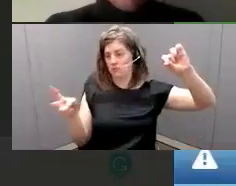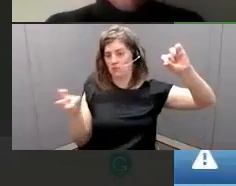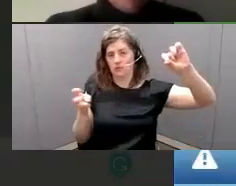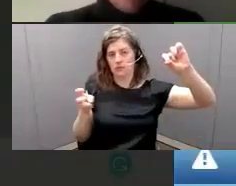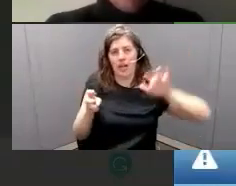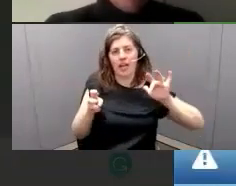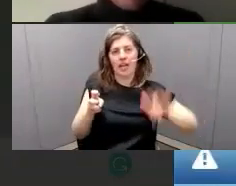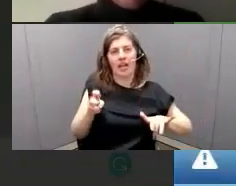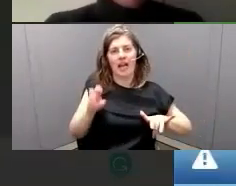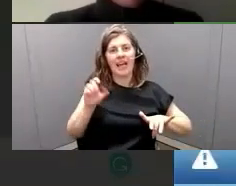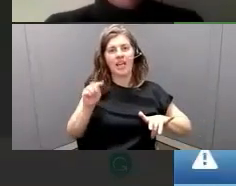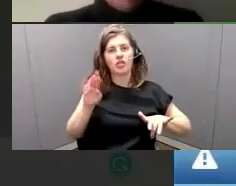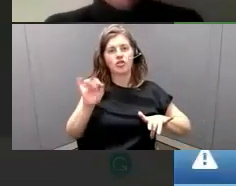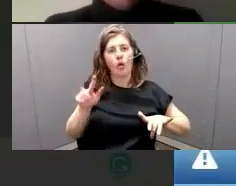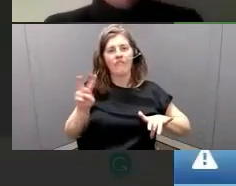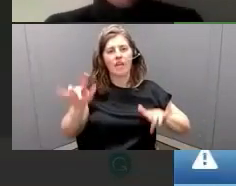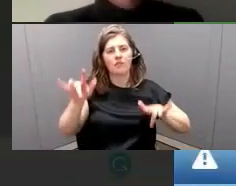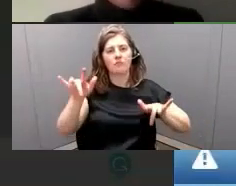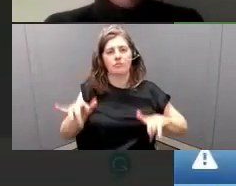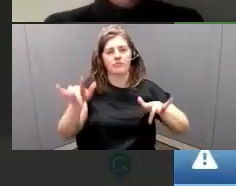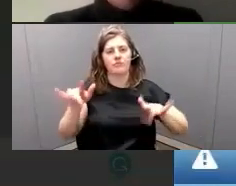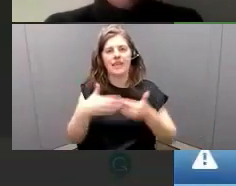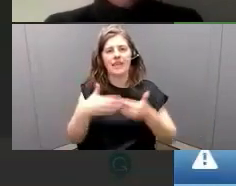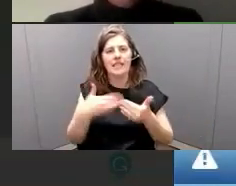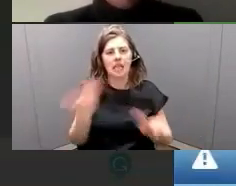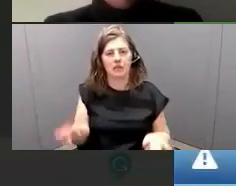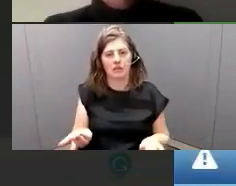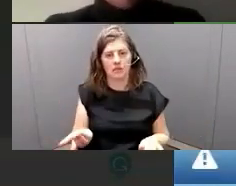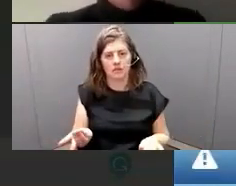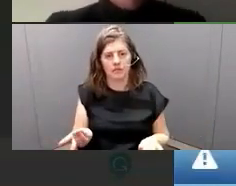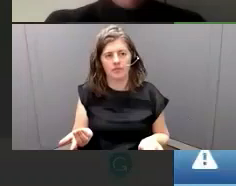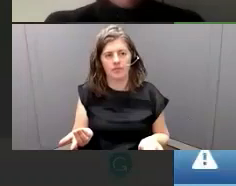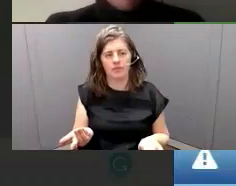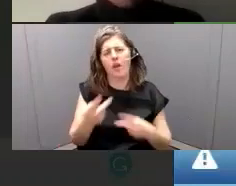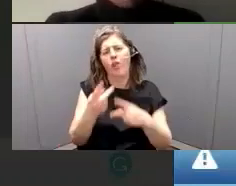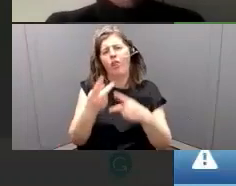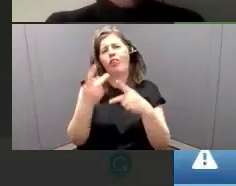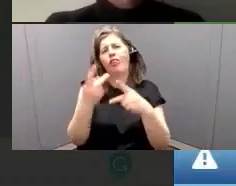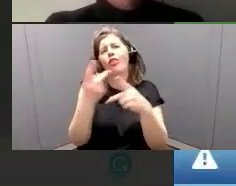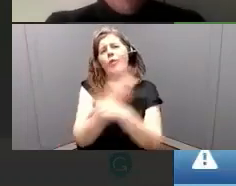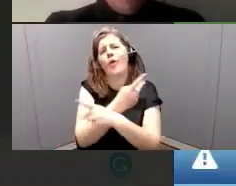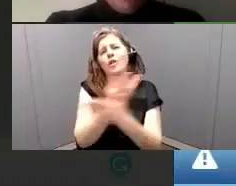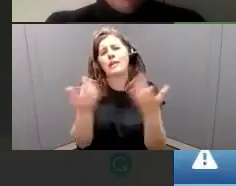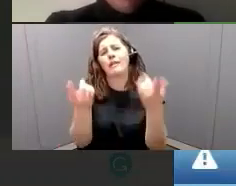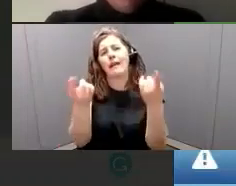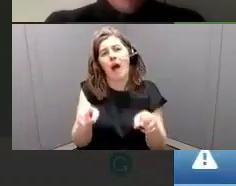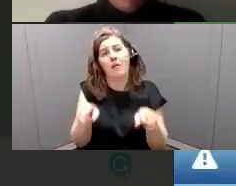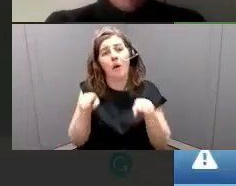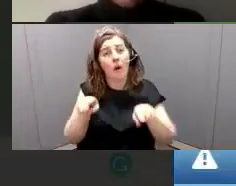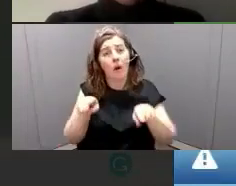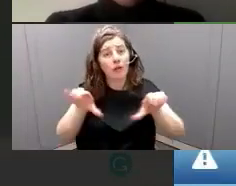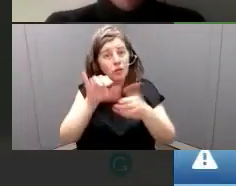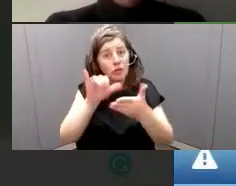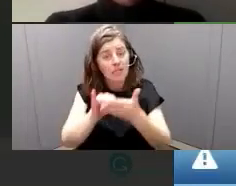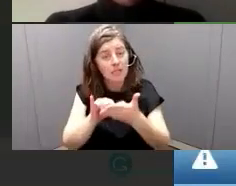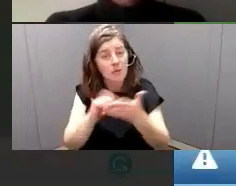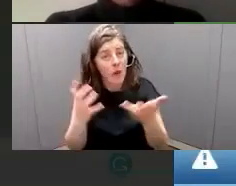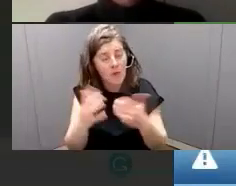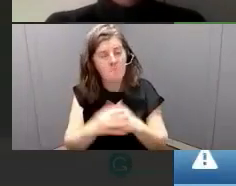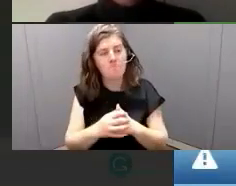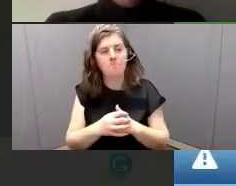V. It's as easy as that. So the worst thing that can happen when you do this is